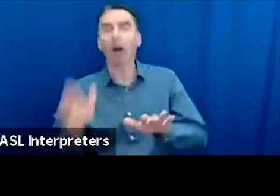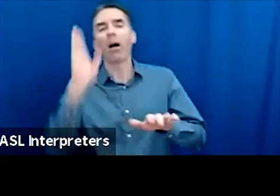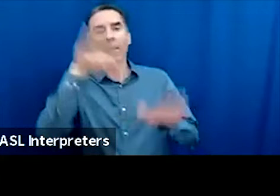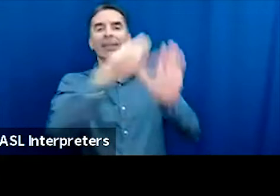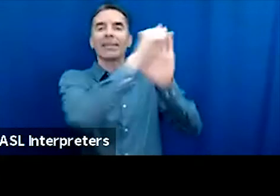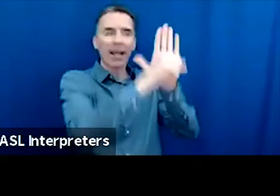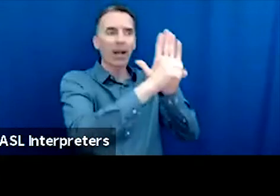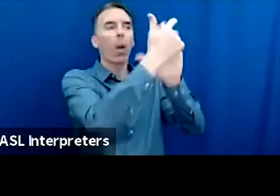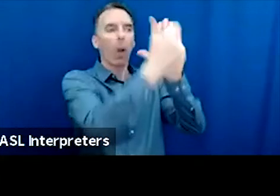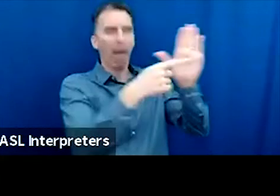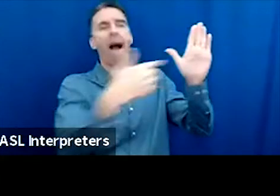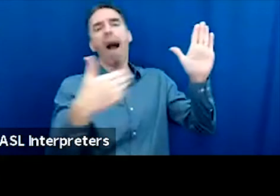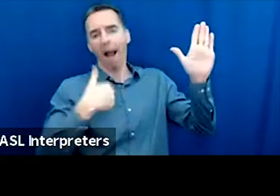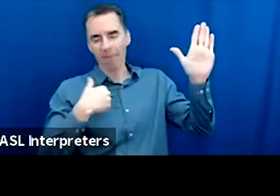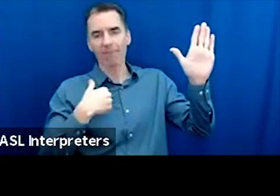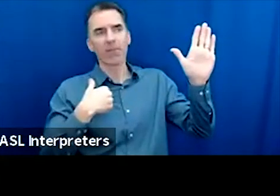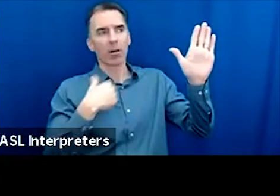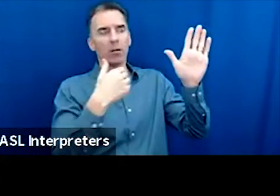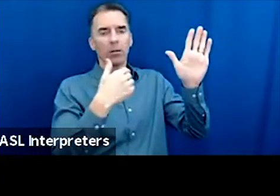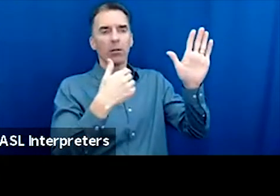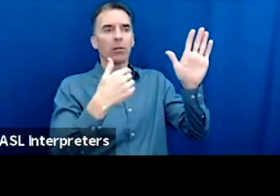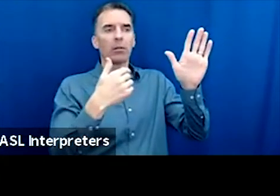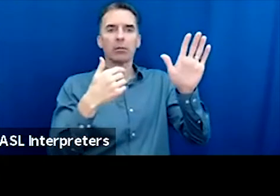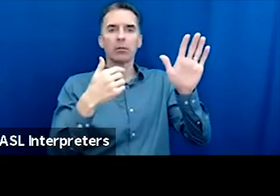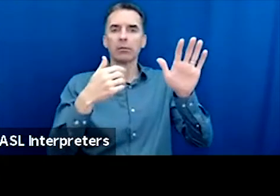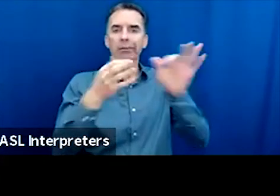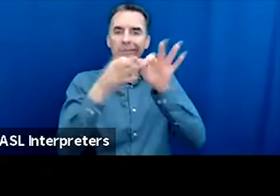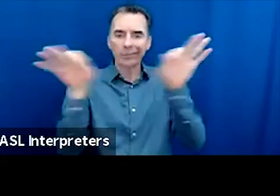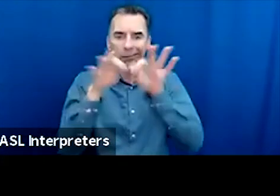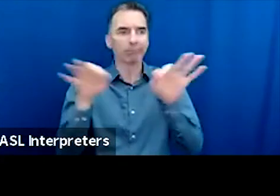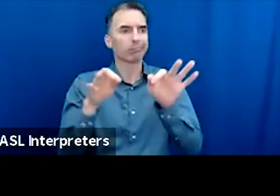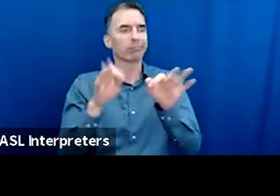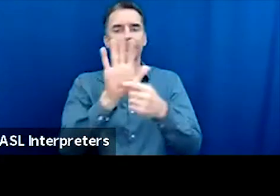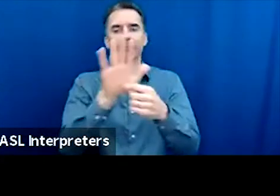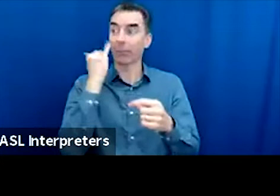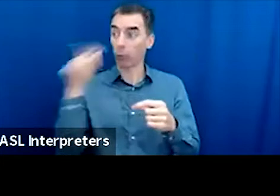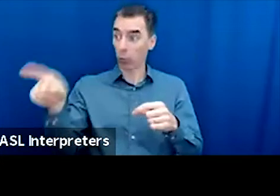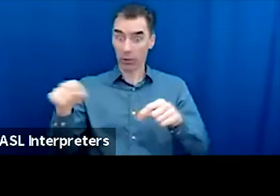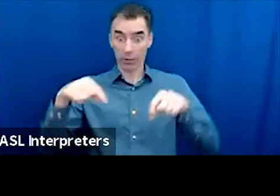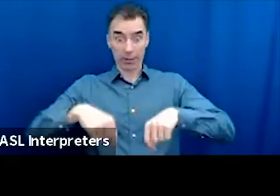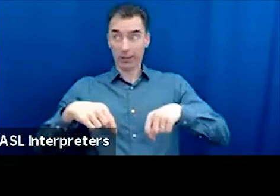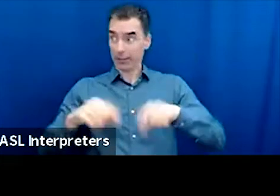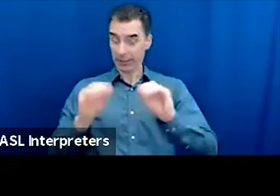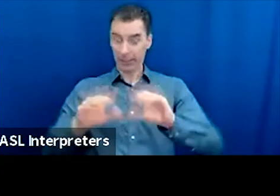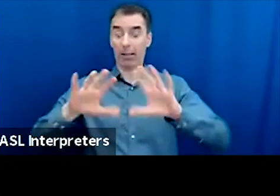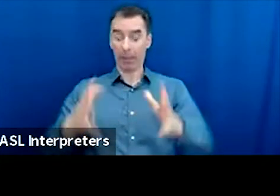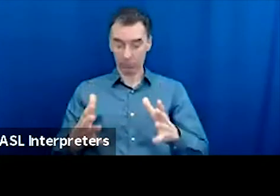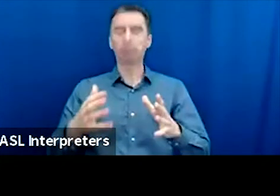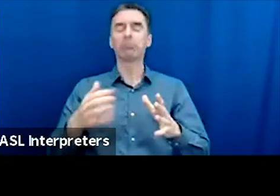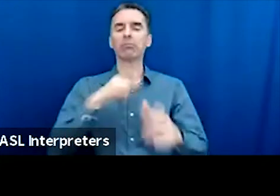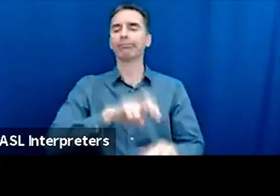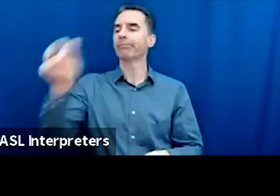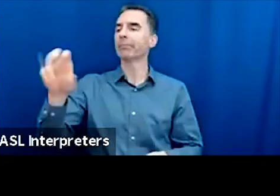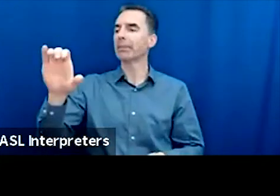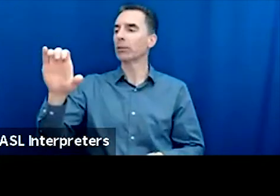property that are pretty clear about, let's say that you teach the class here and then you want to teach at COS.